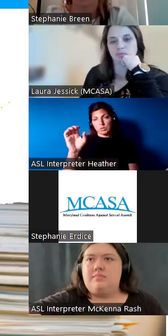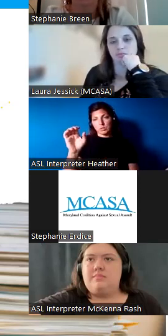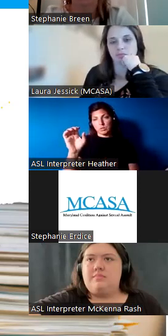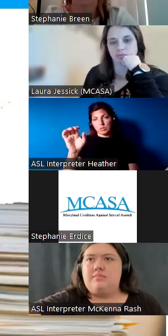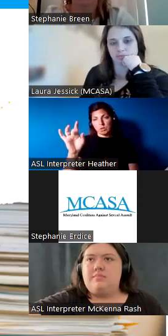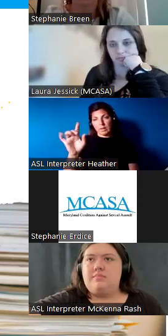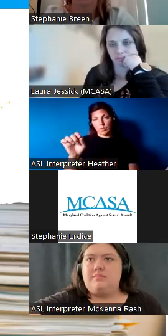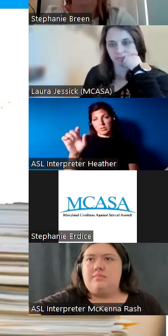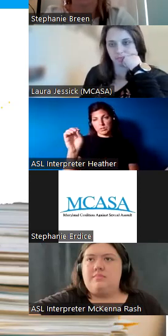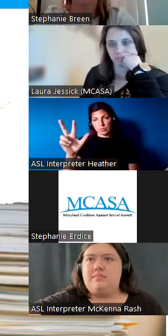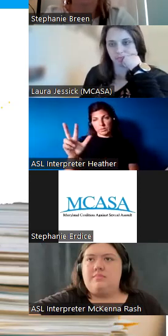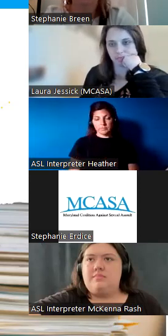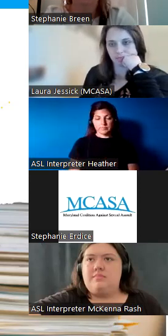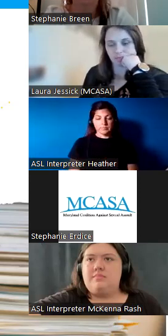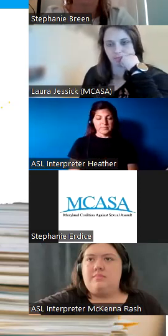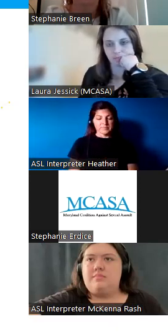2.08.03.